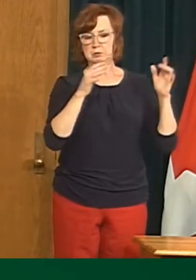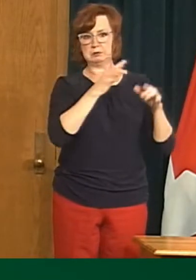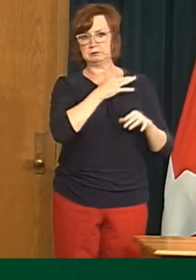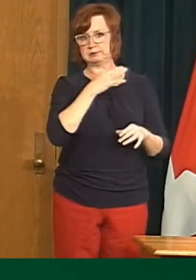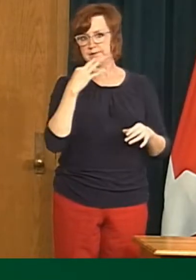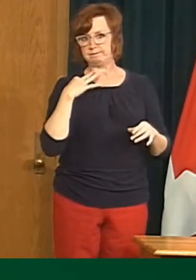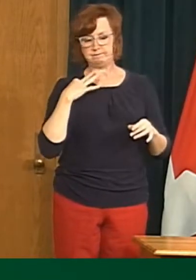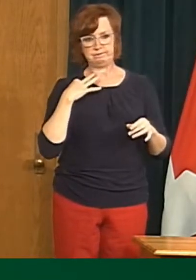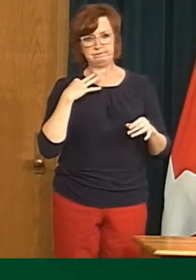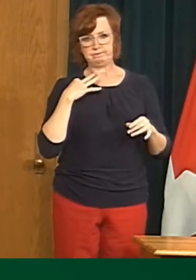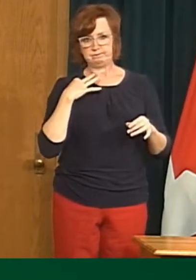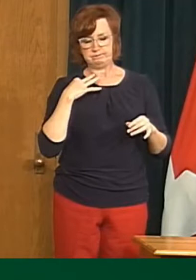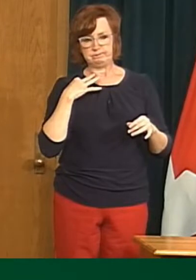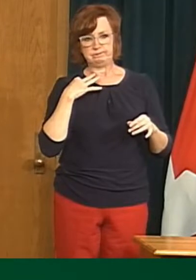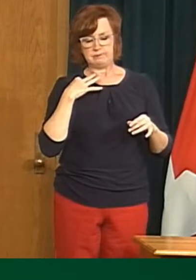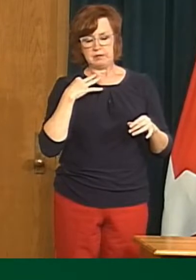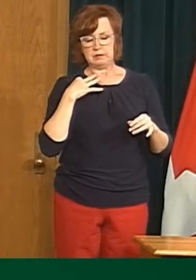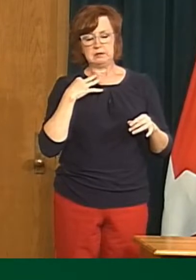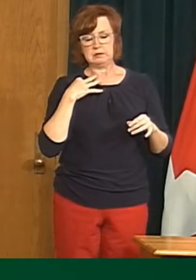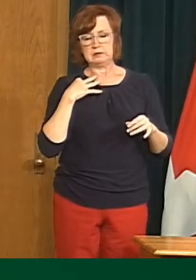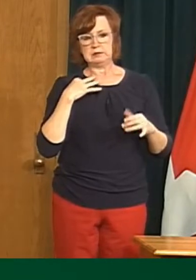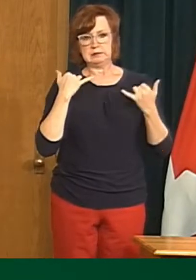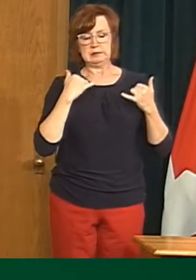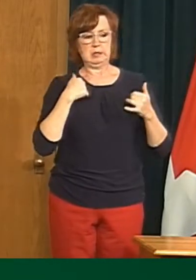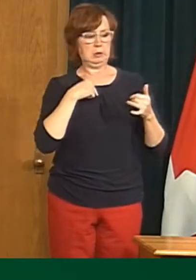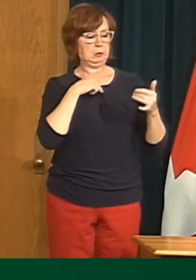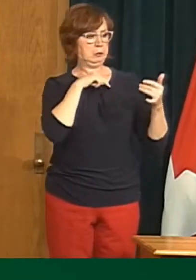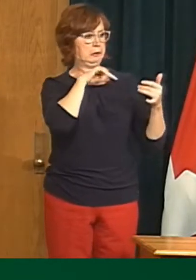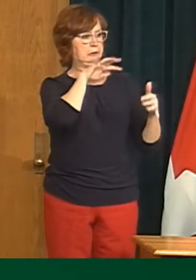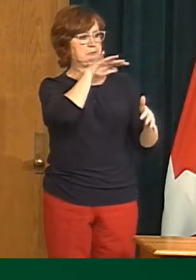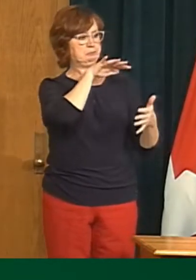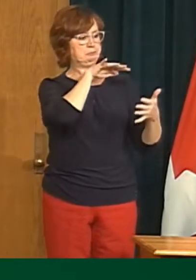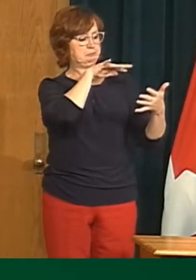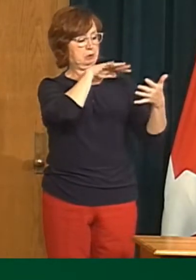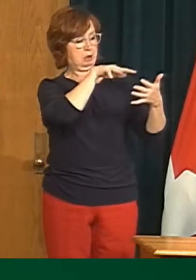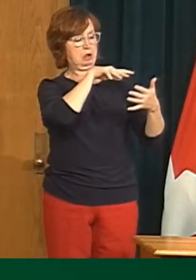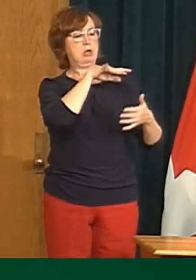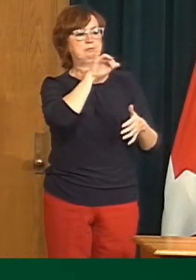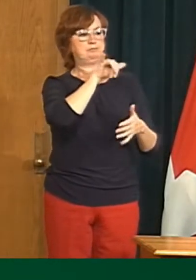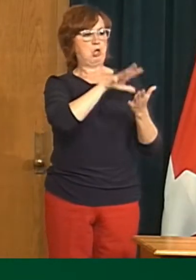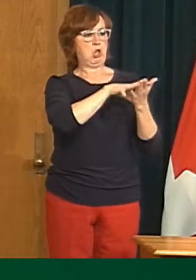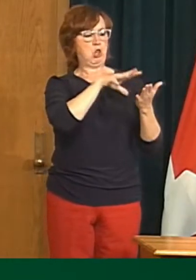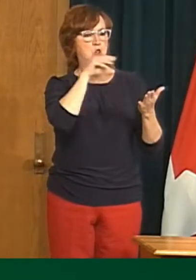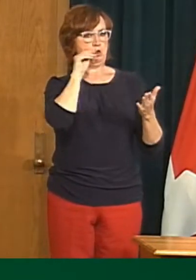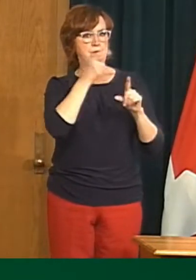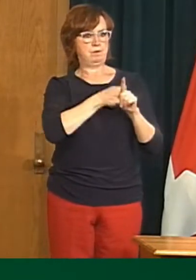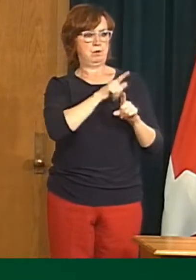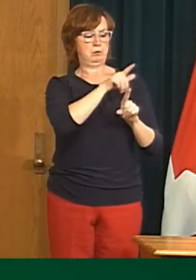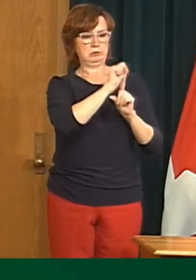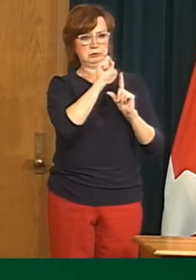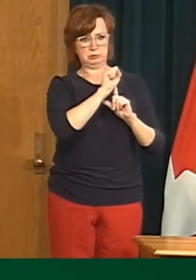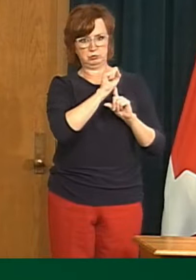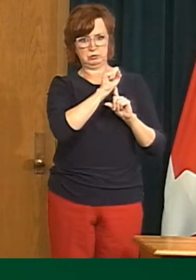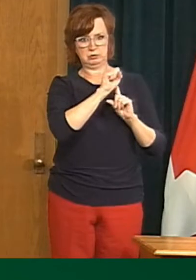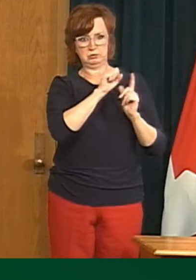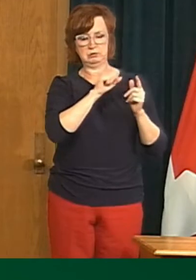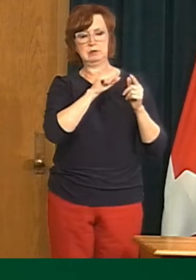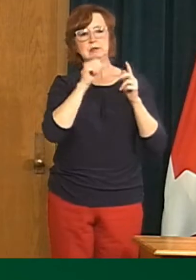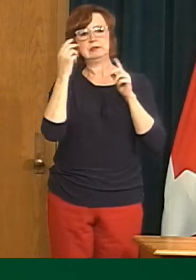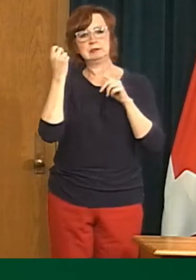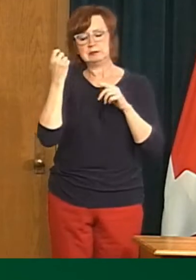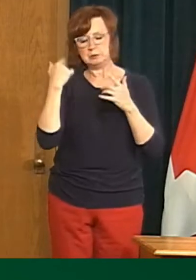to time, and that's precisely some of the reason behind some of the very difficult decision that we made in